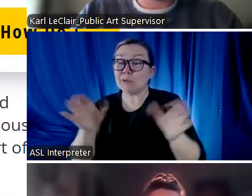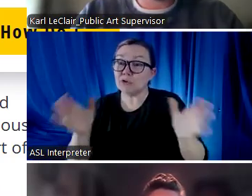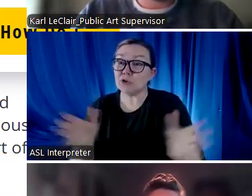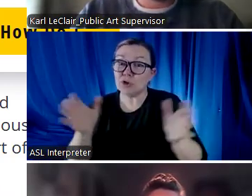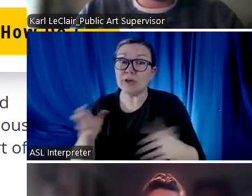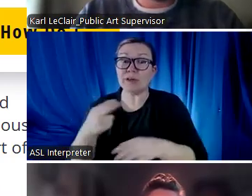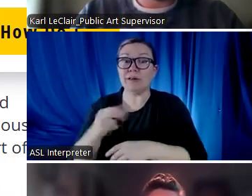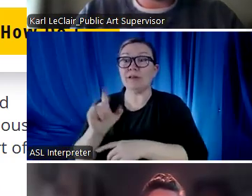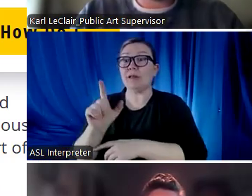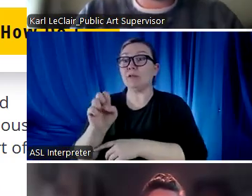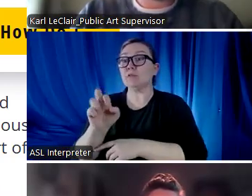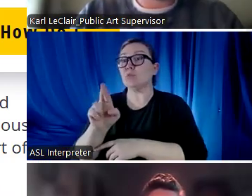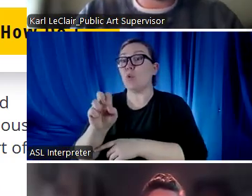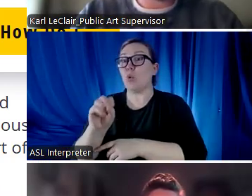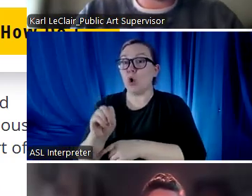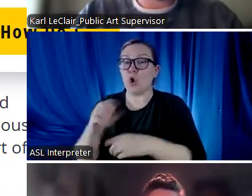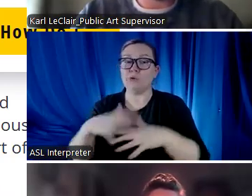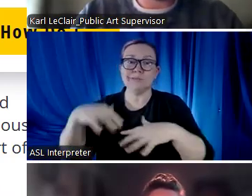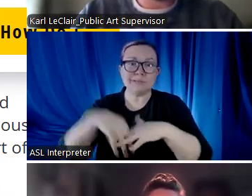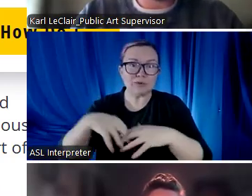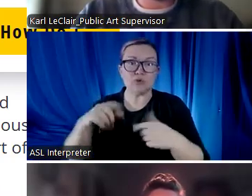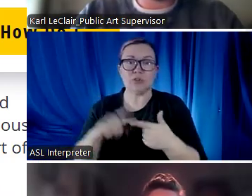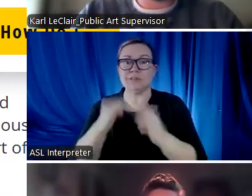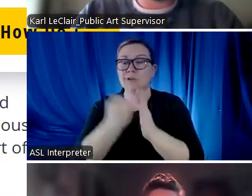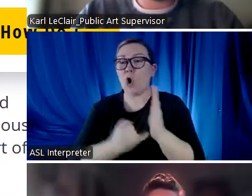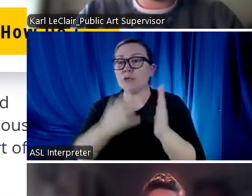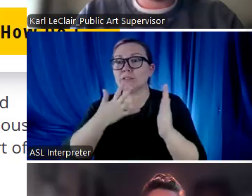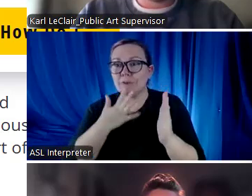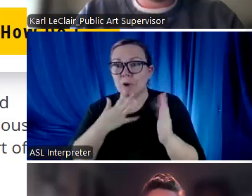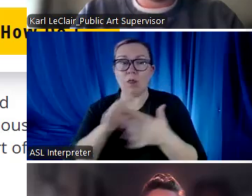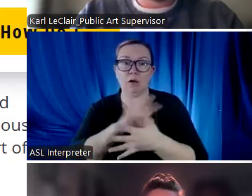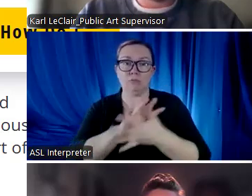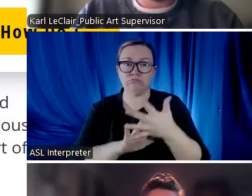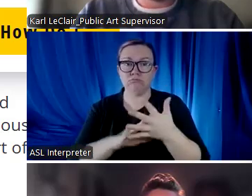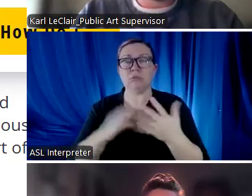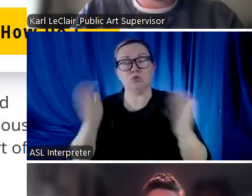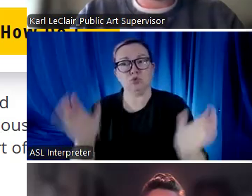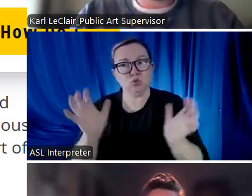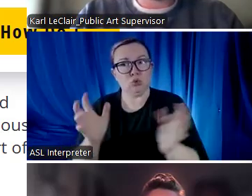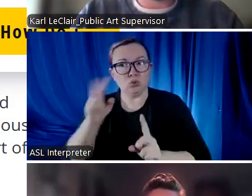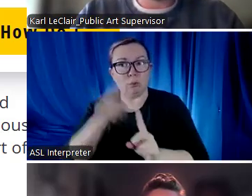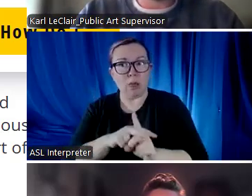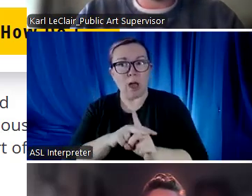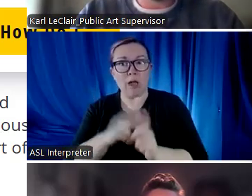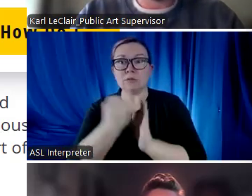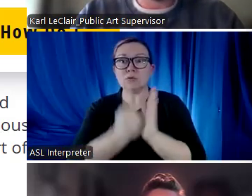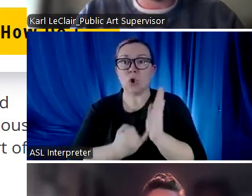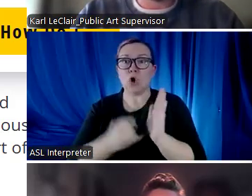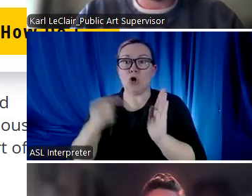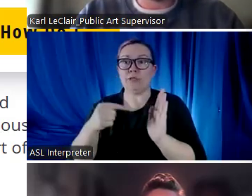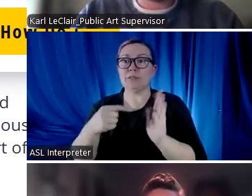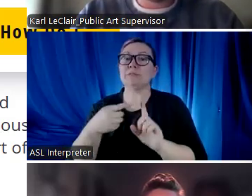County-based artists, Indigenous, artists of color, all strongly encouraged to apply. And artists were part of the Shute